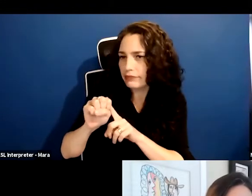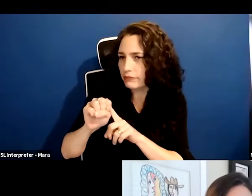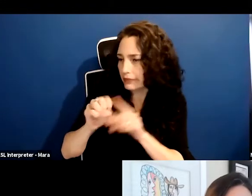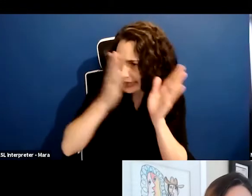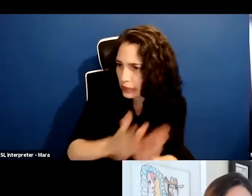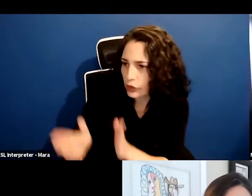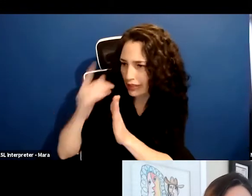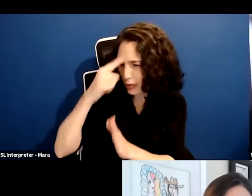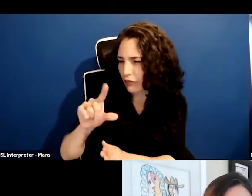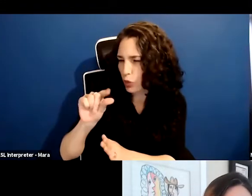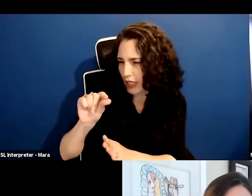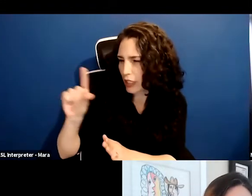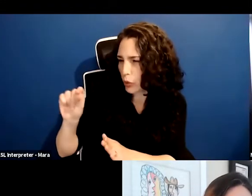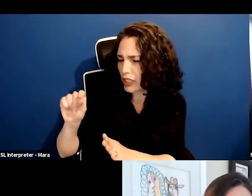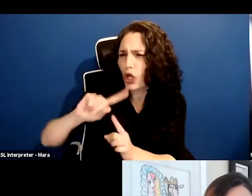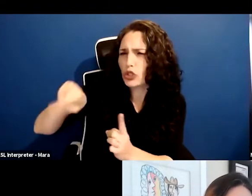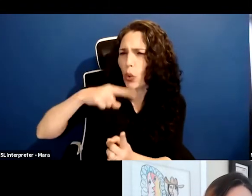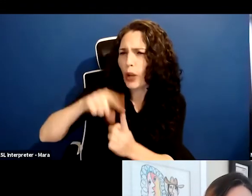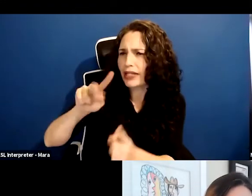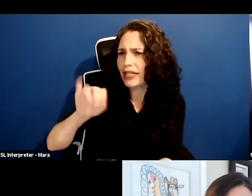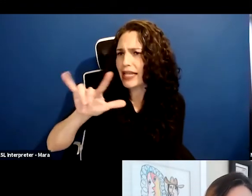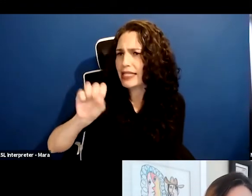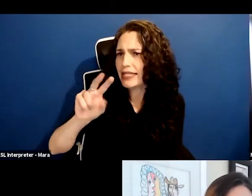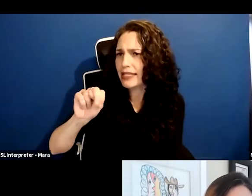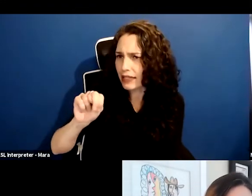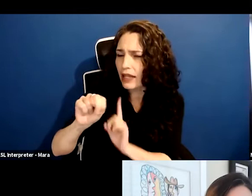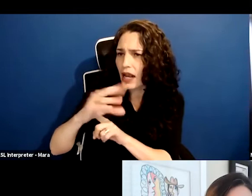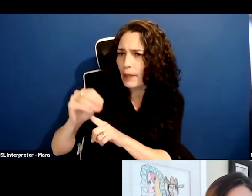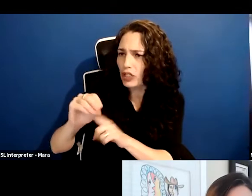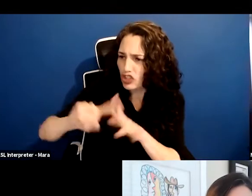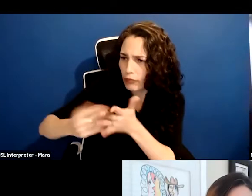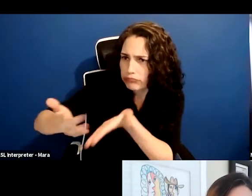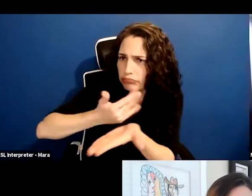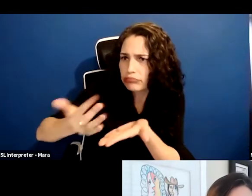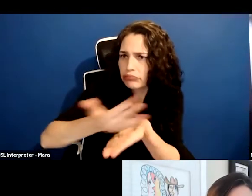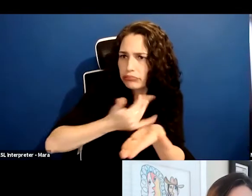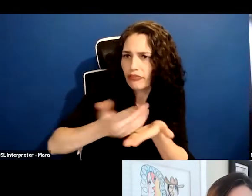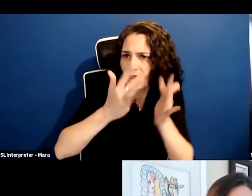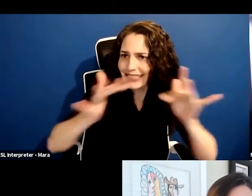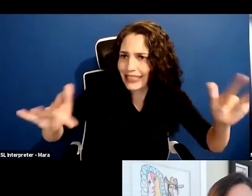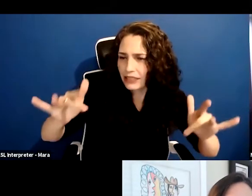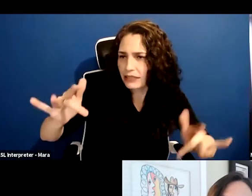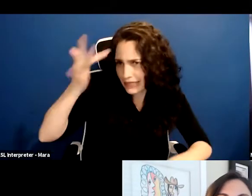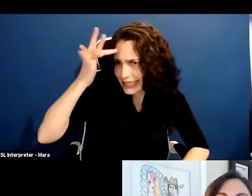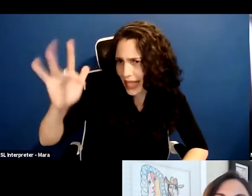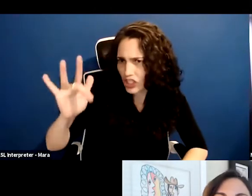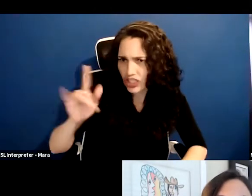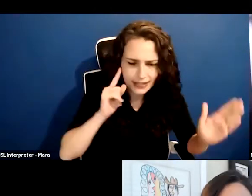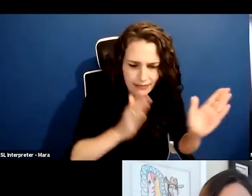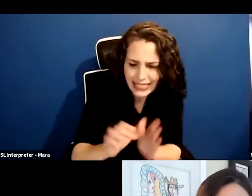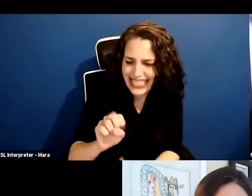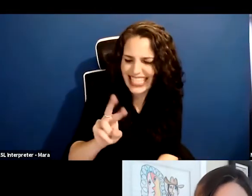did the Nielsen company start collecting this data for the Diverse Intelligence Series? So